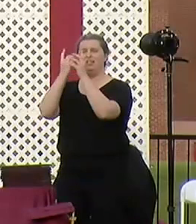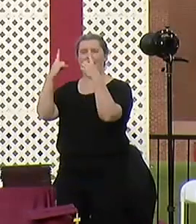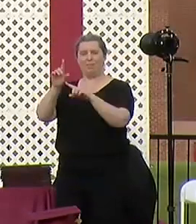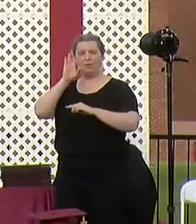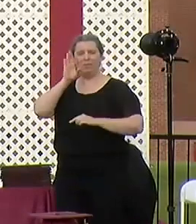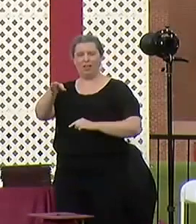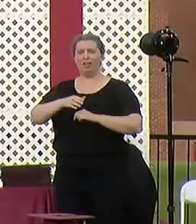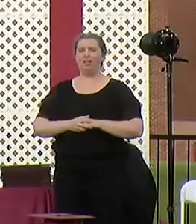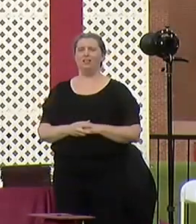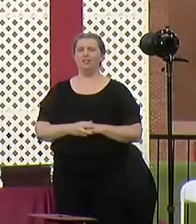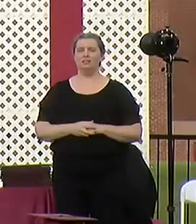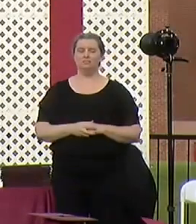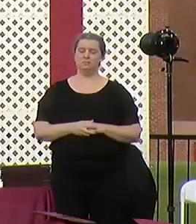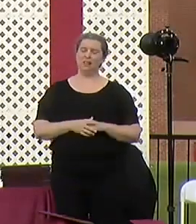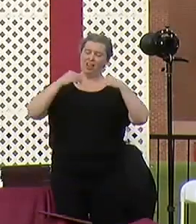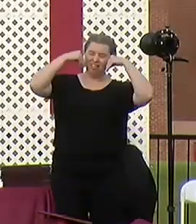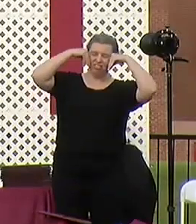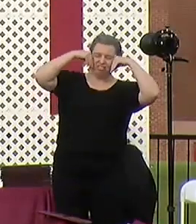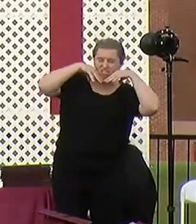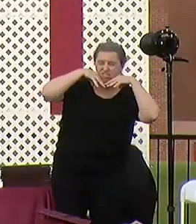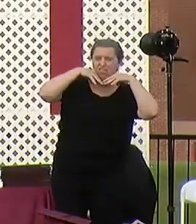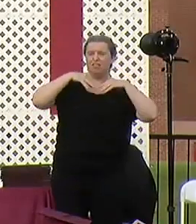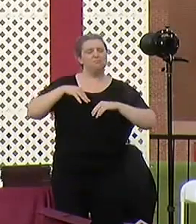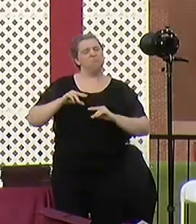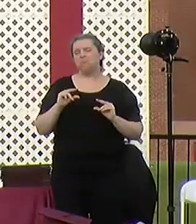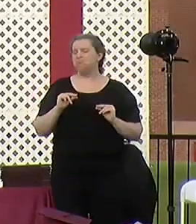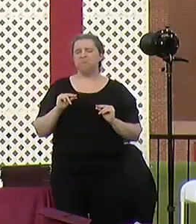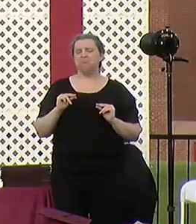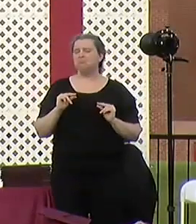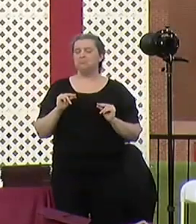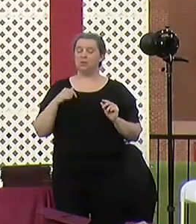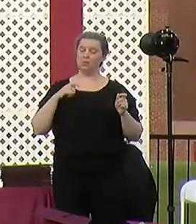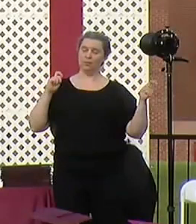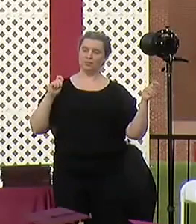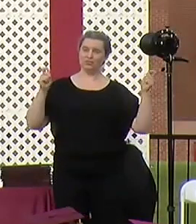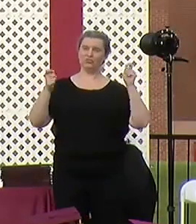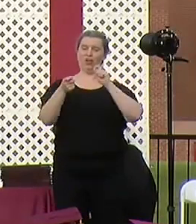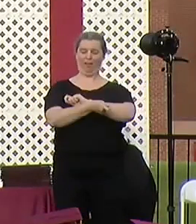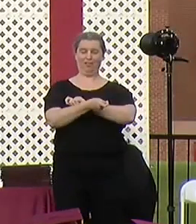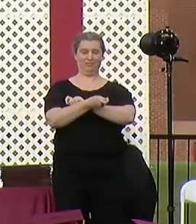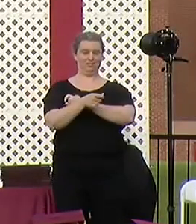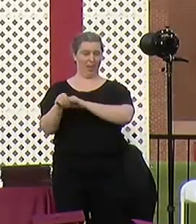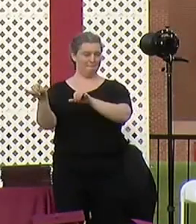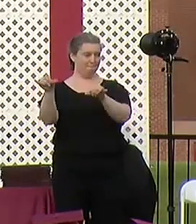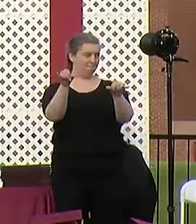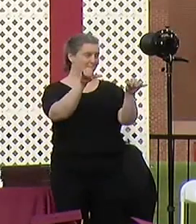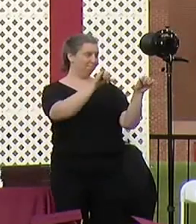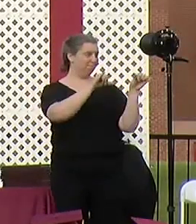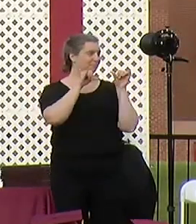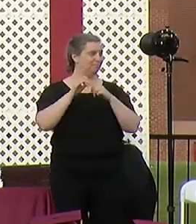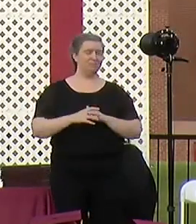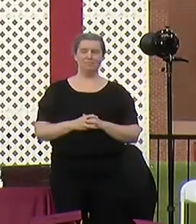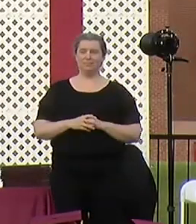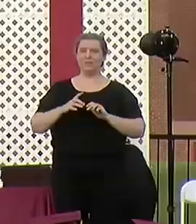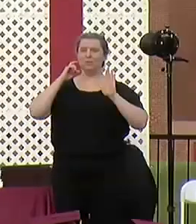come, will we sweat the small stuff? Or will we adapt as you have? Will we see the